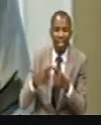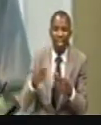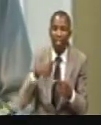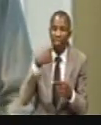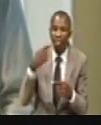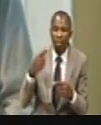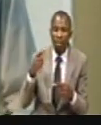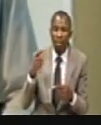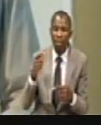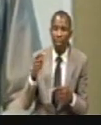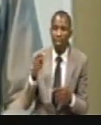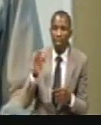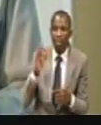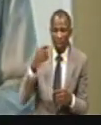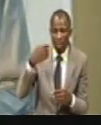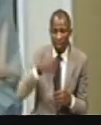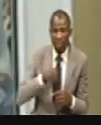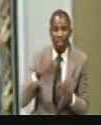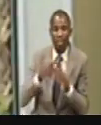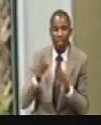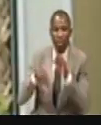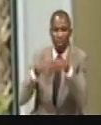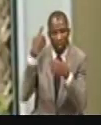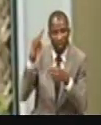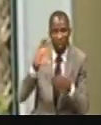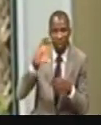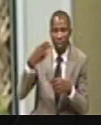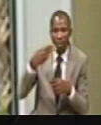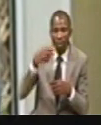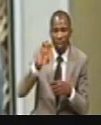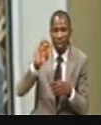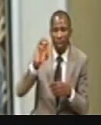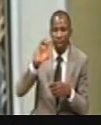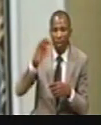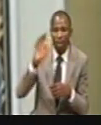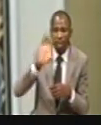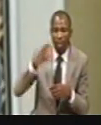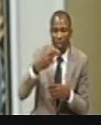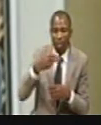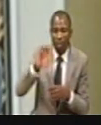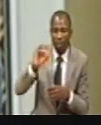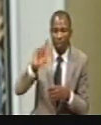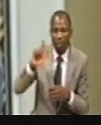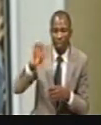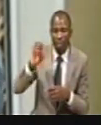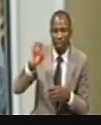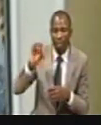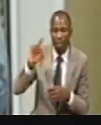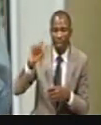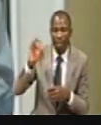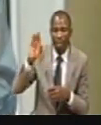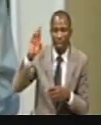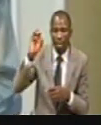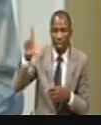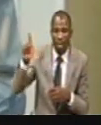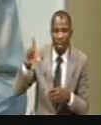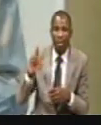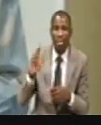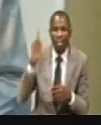back to her and complained. She now said I should go for cholesterol test. I agreed.